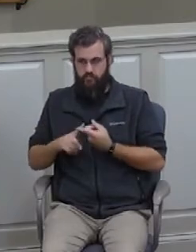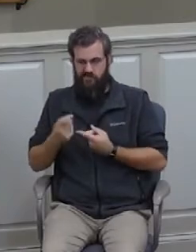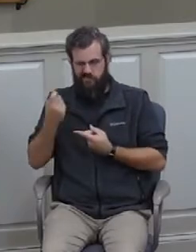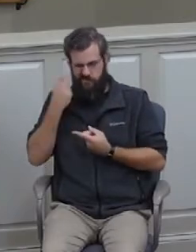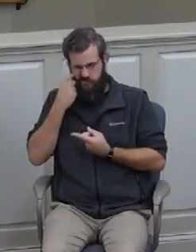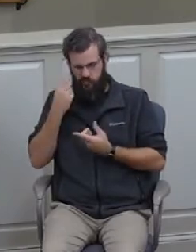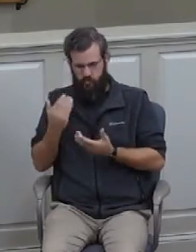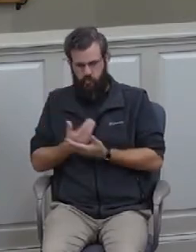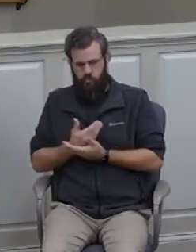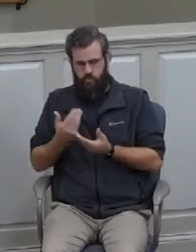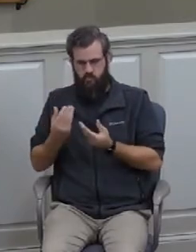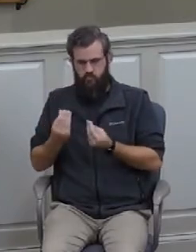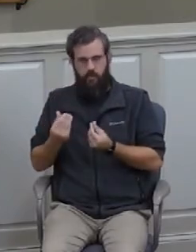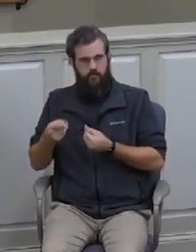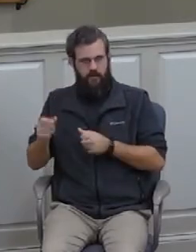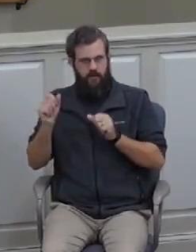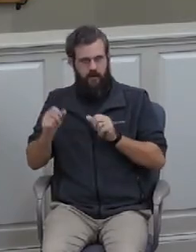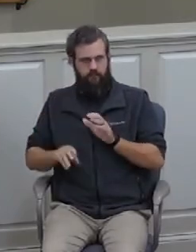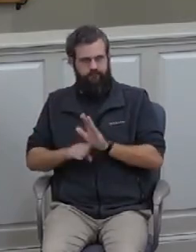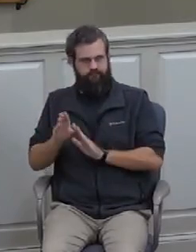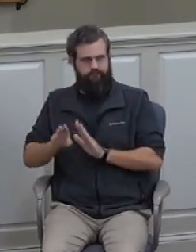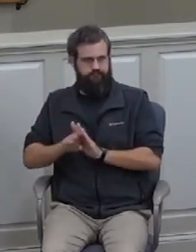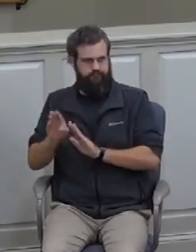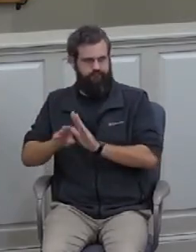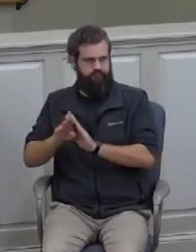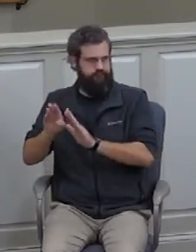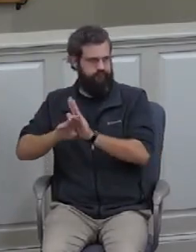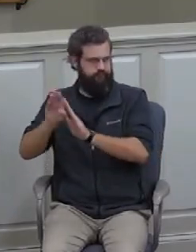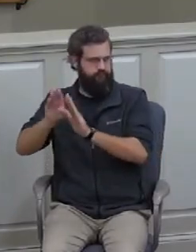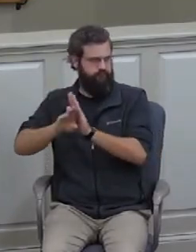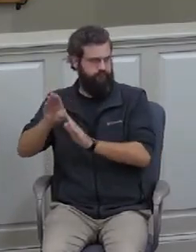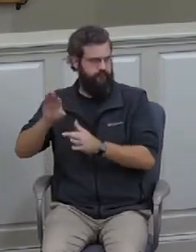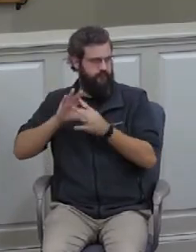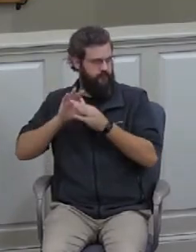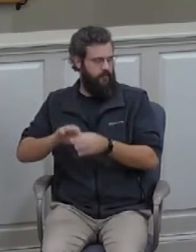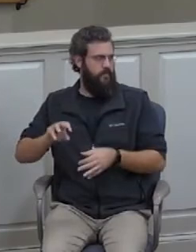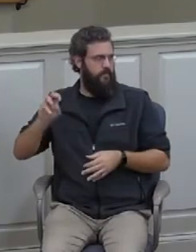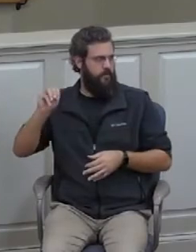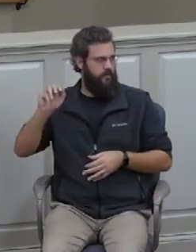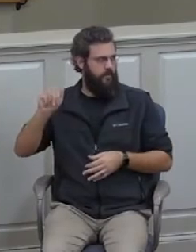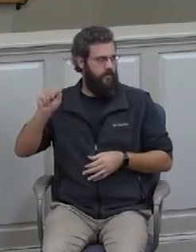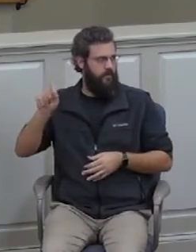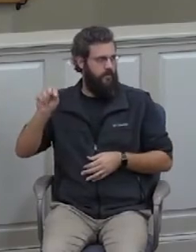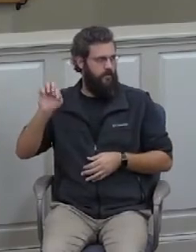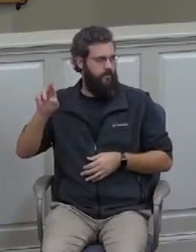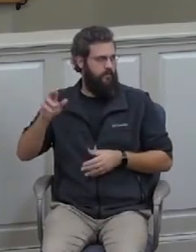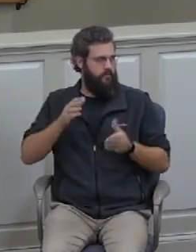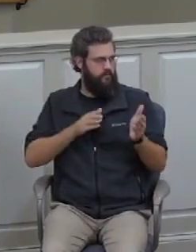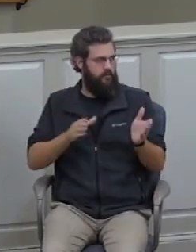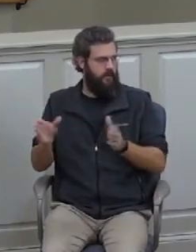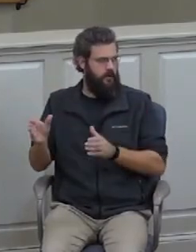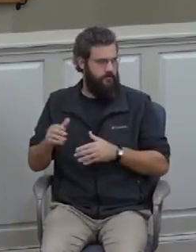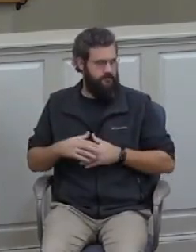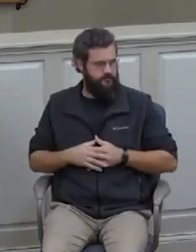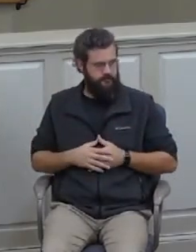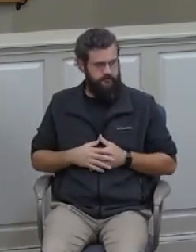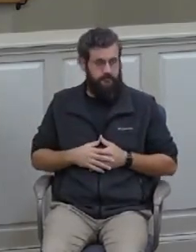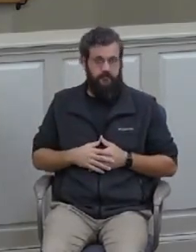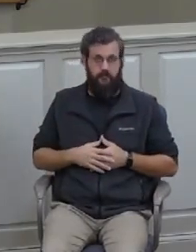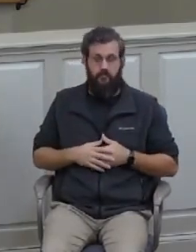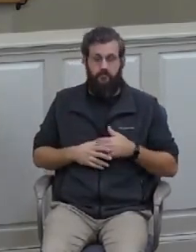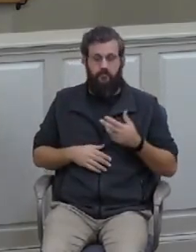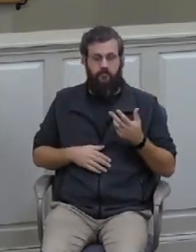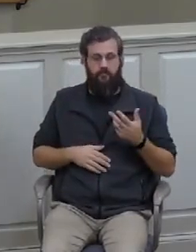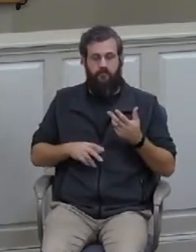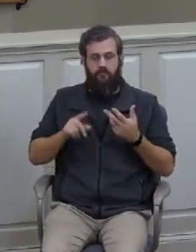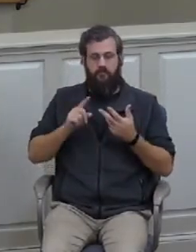for development in conjunction with whatever city's master park plan would determine. And the second